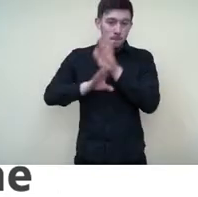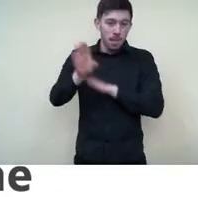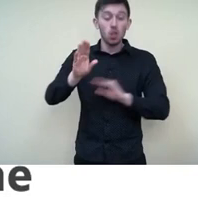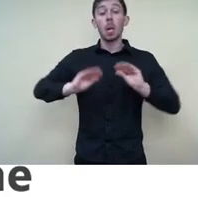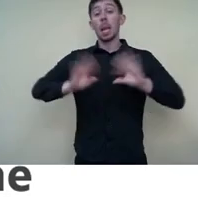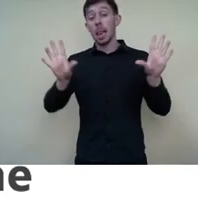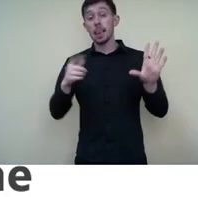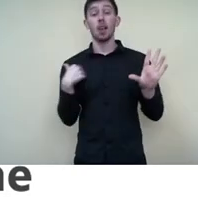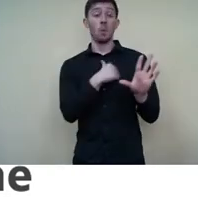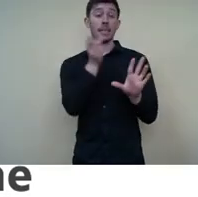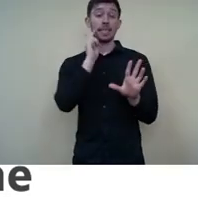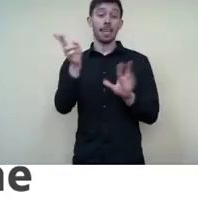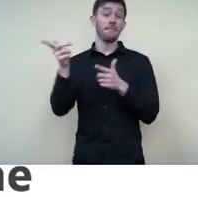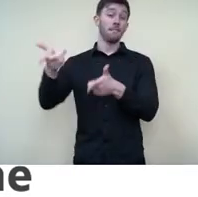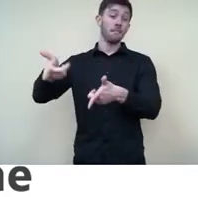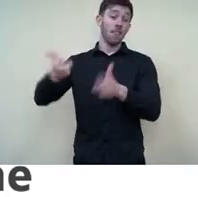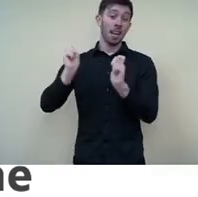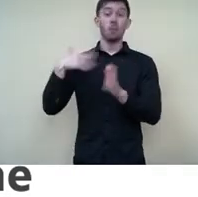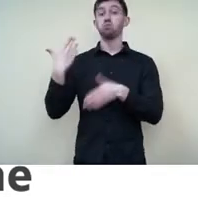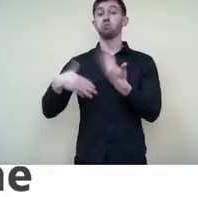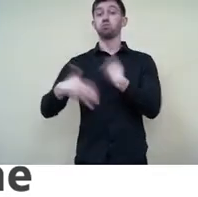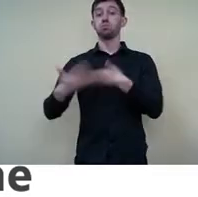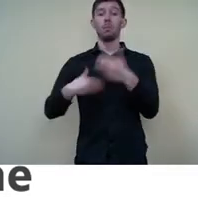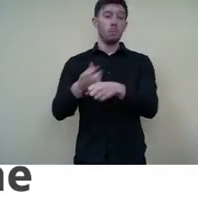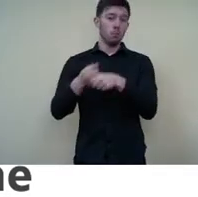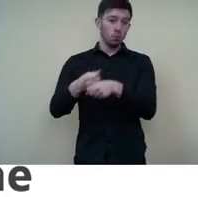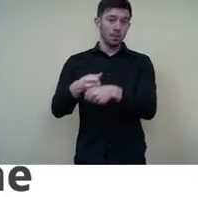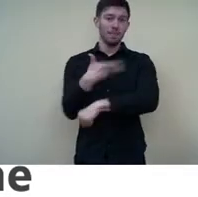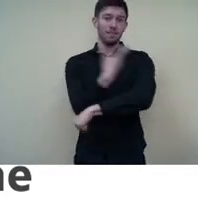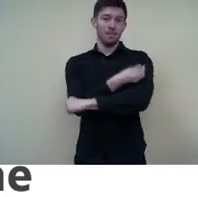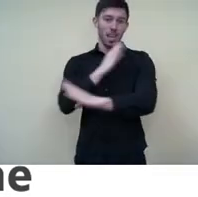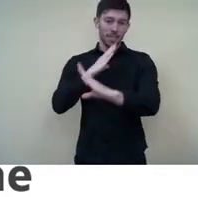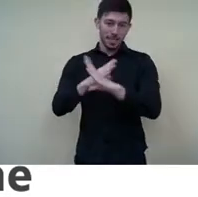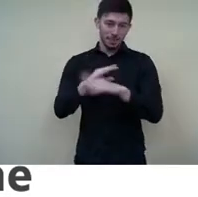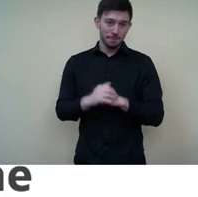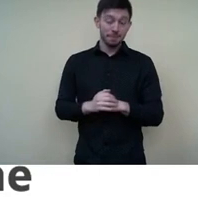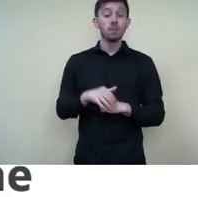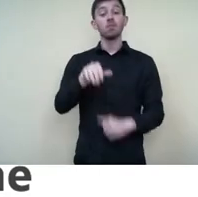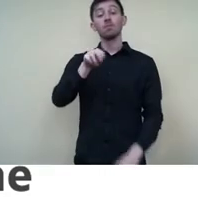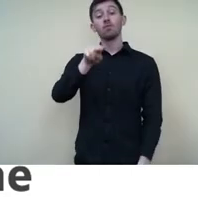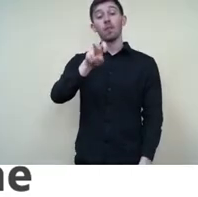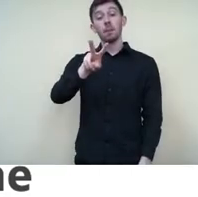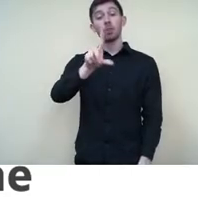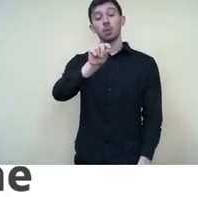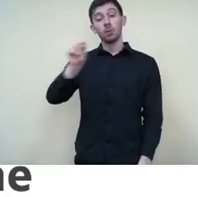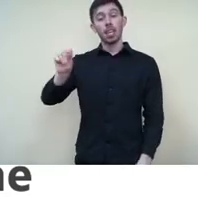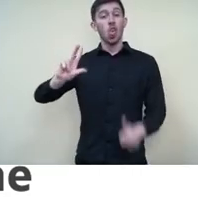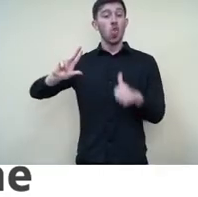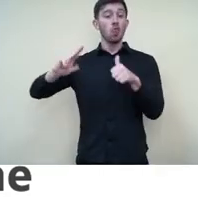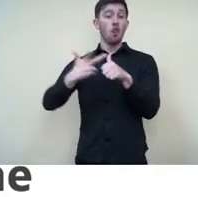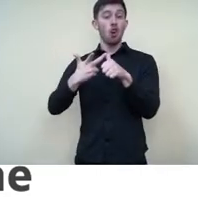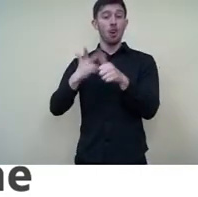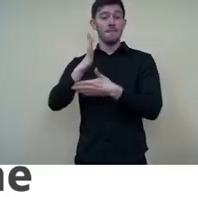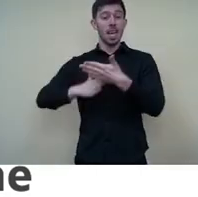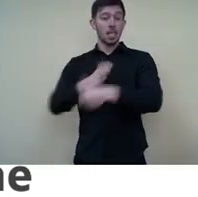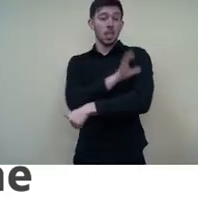clearly seeing a very fast pace of producing this vaccine. And by November 2020, the phase 3 clinical trials